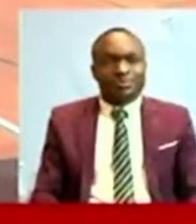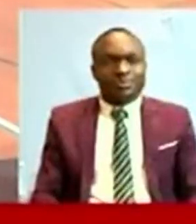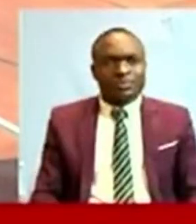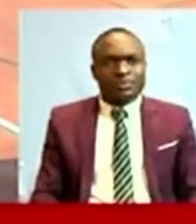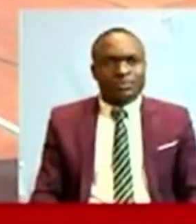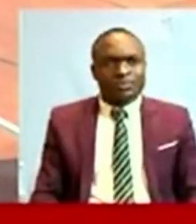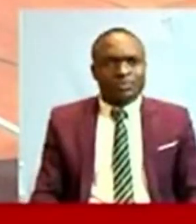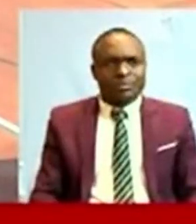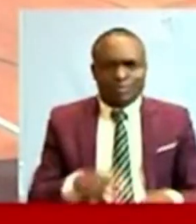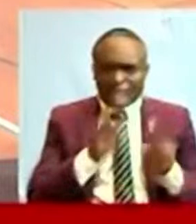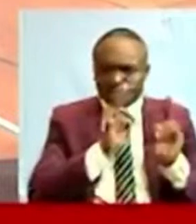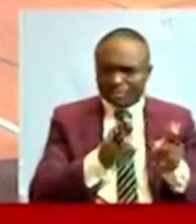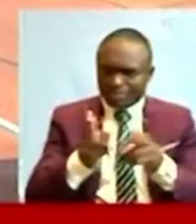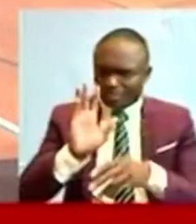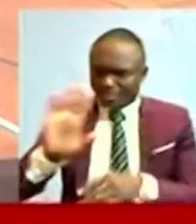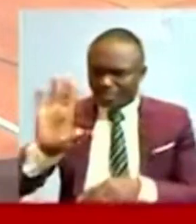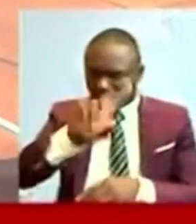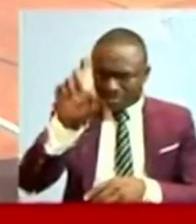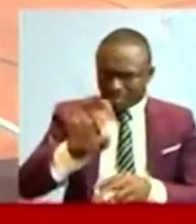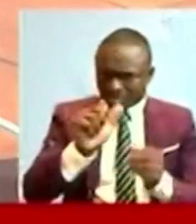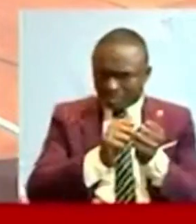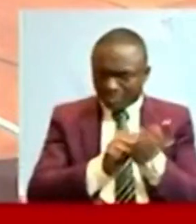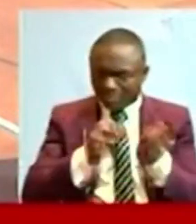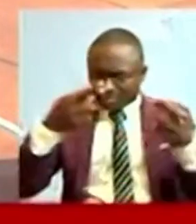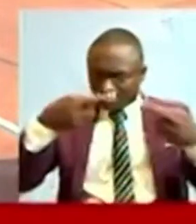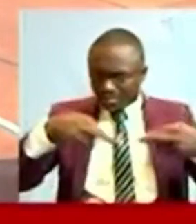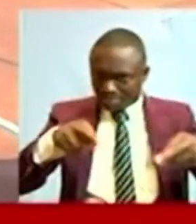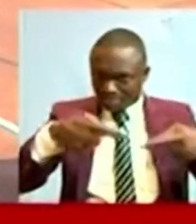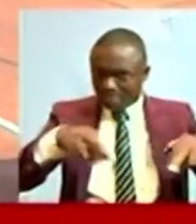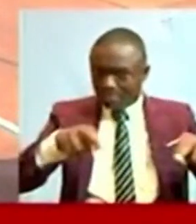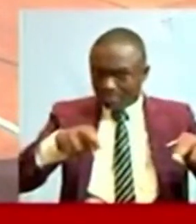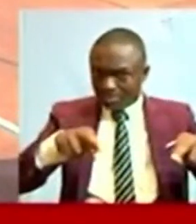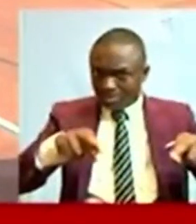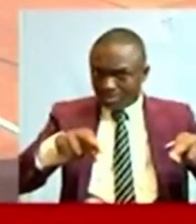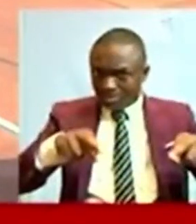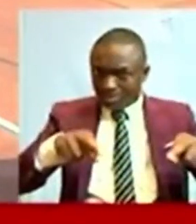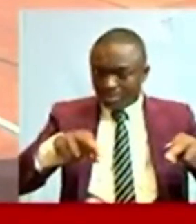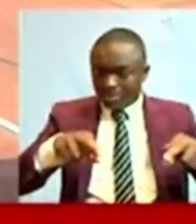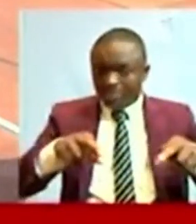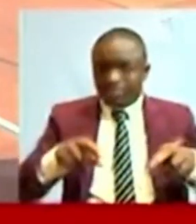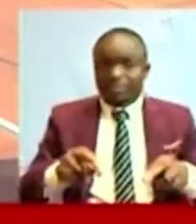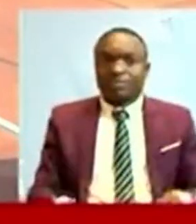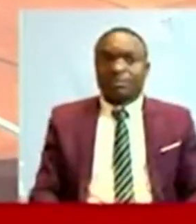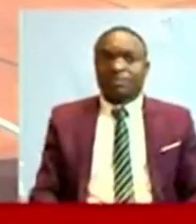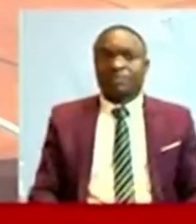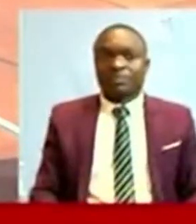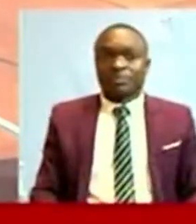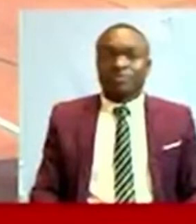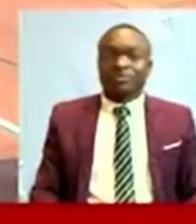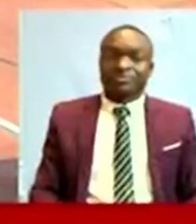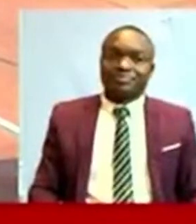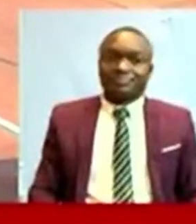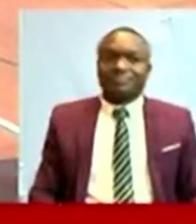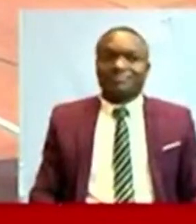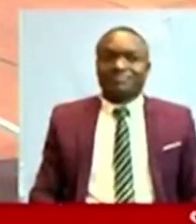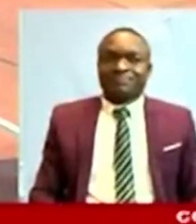Did they respond to your question about the research? There was an issue, No, not yet. we Okay. are coming. Okay. You can go